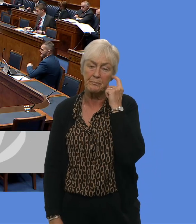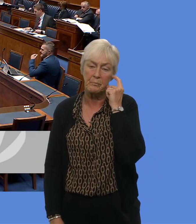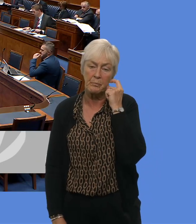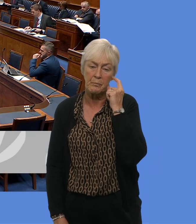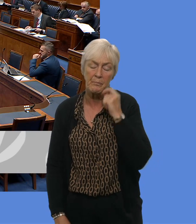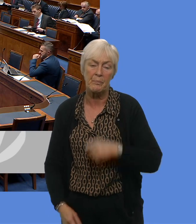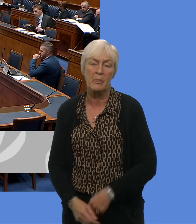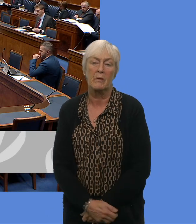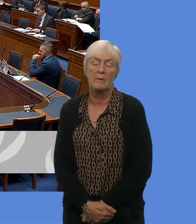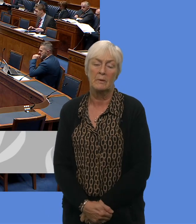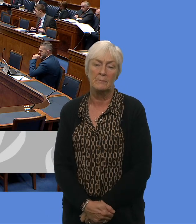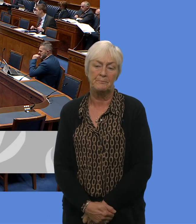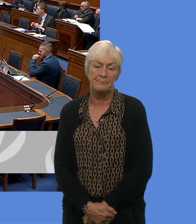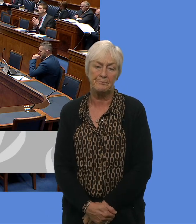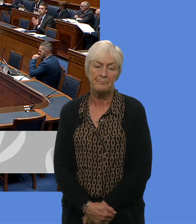Minister.